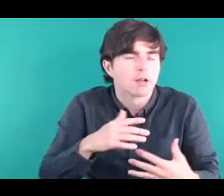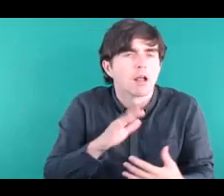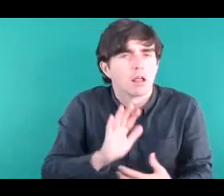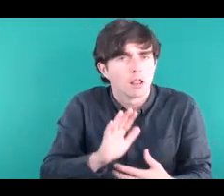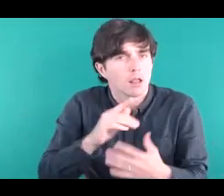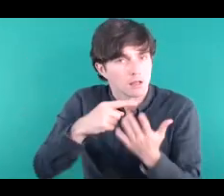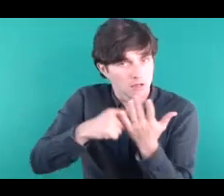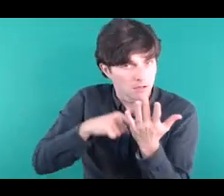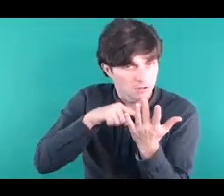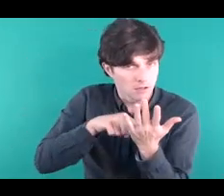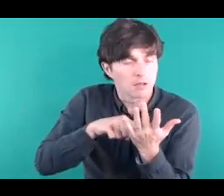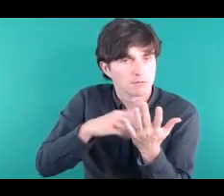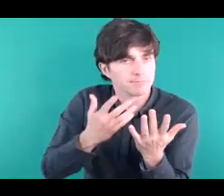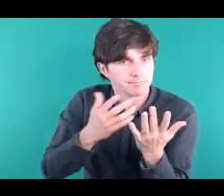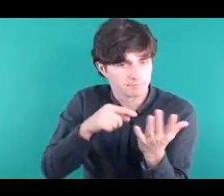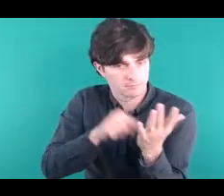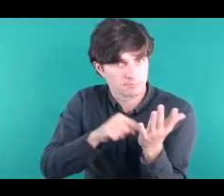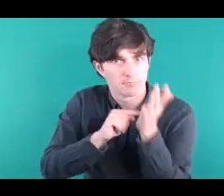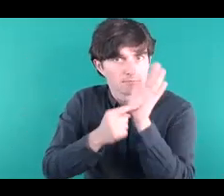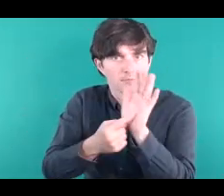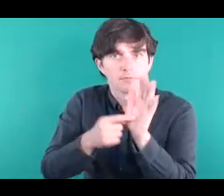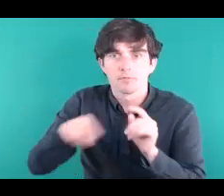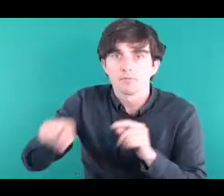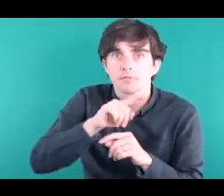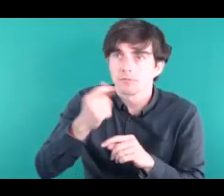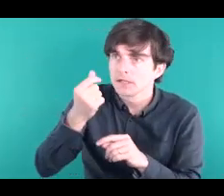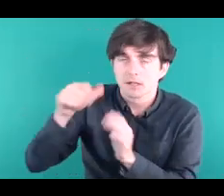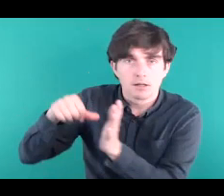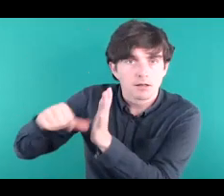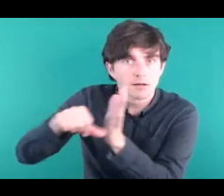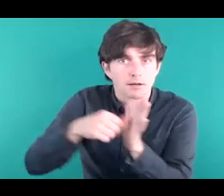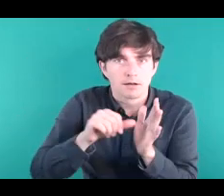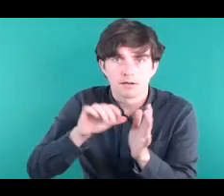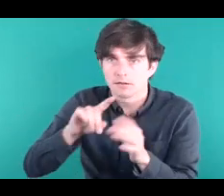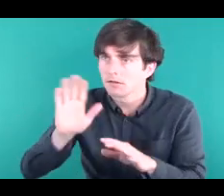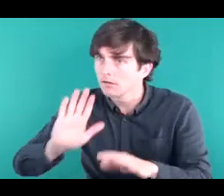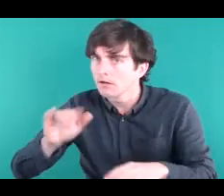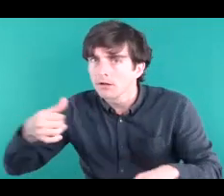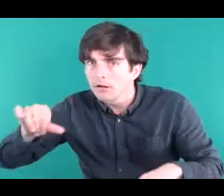subscribed, be registered for this subsidy.